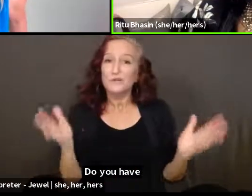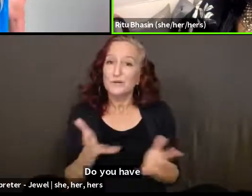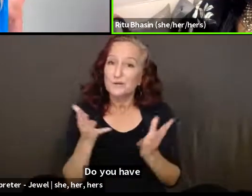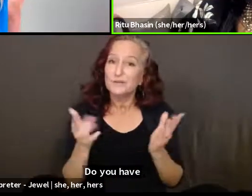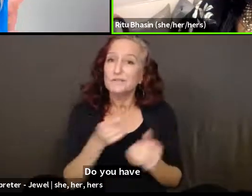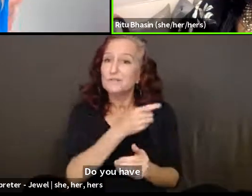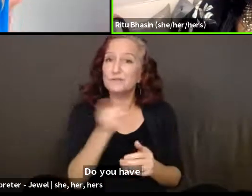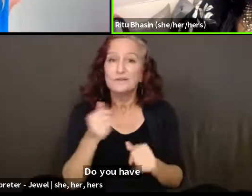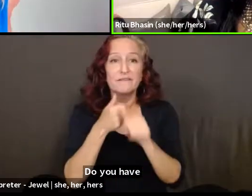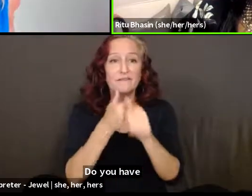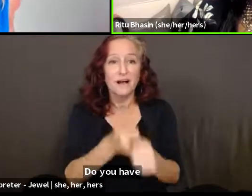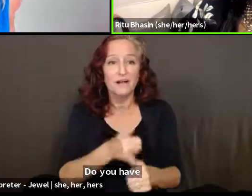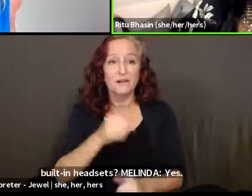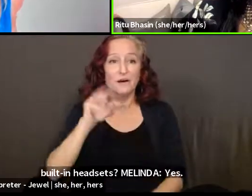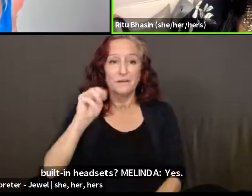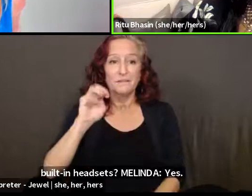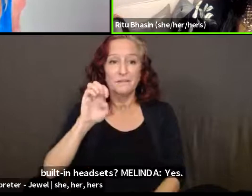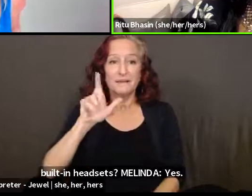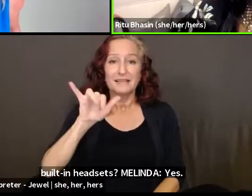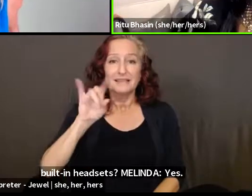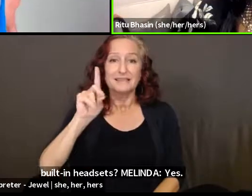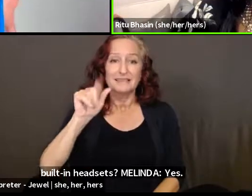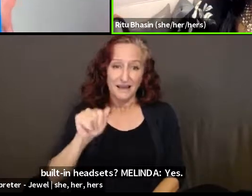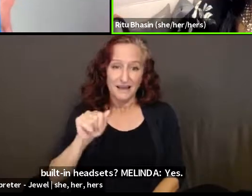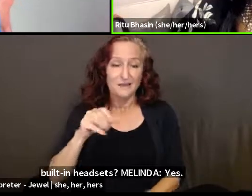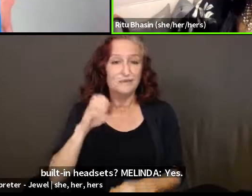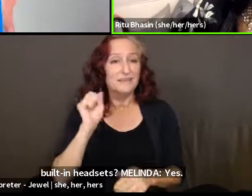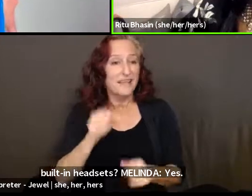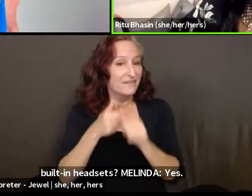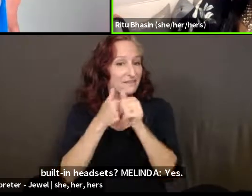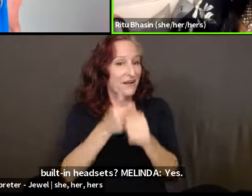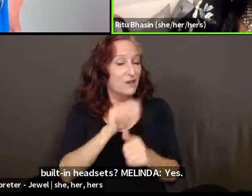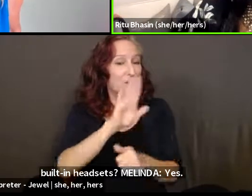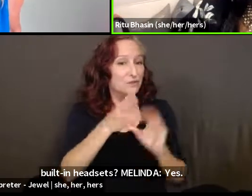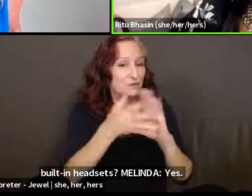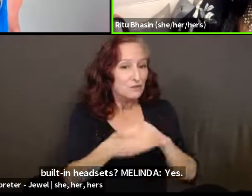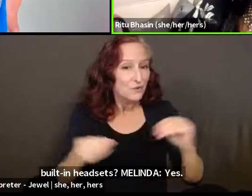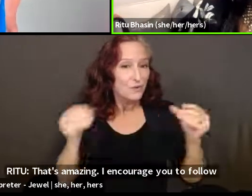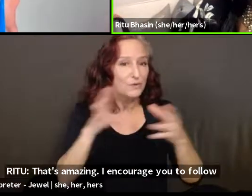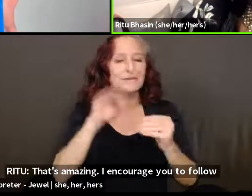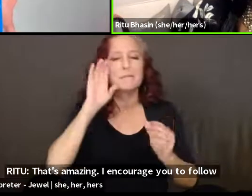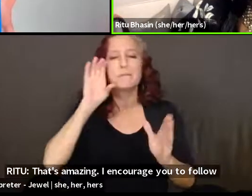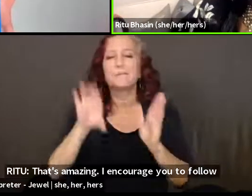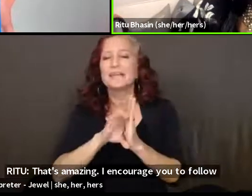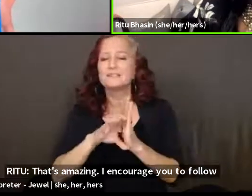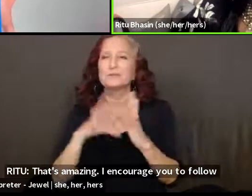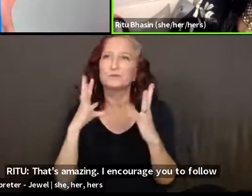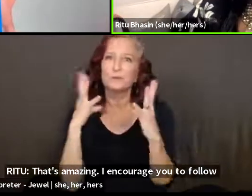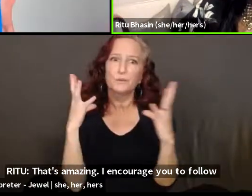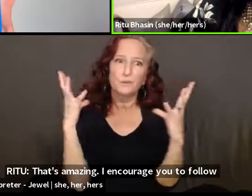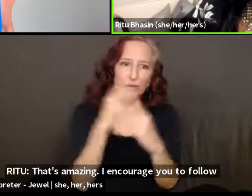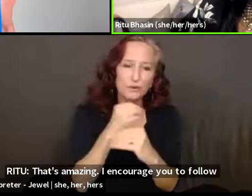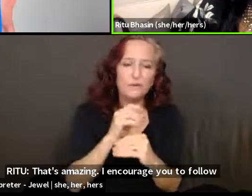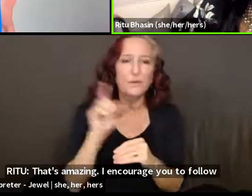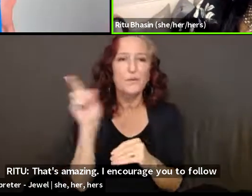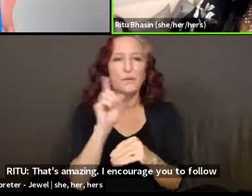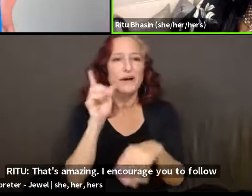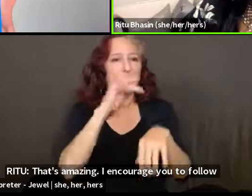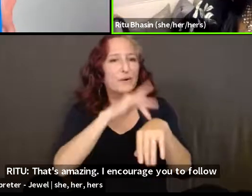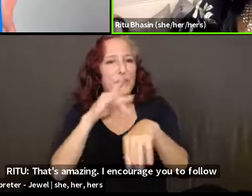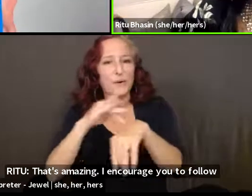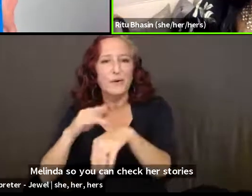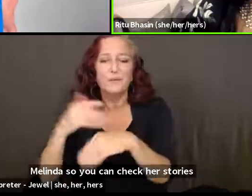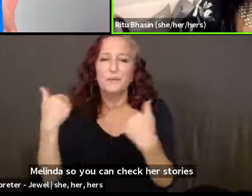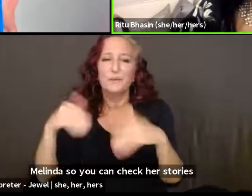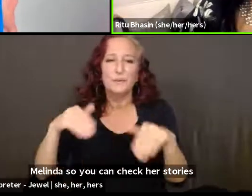follow Melinda so you can check out her stories and her adventures. And the scenery is so beautiful. The places you go to just look incredible. And then